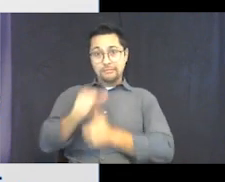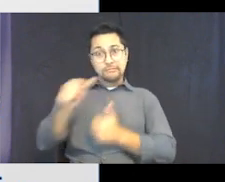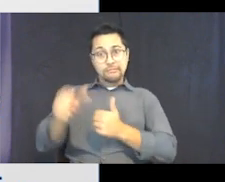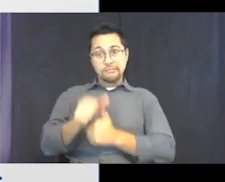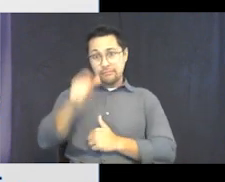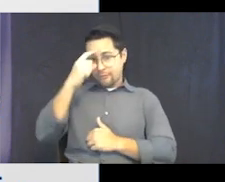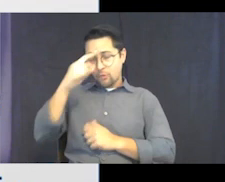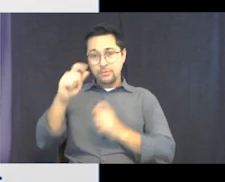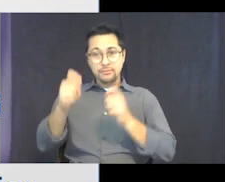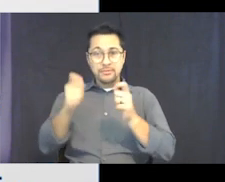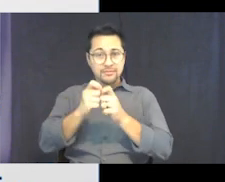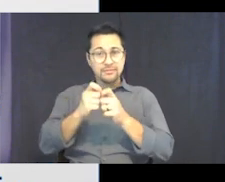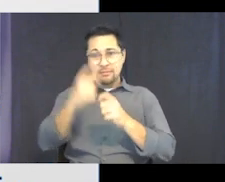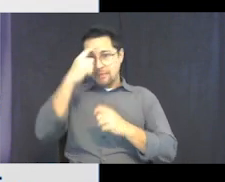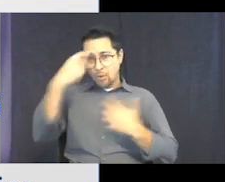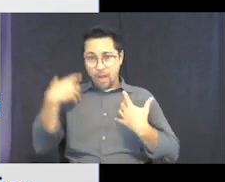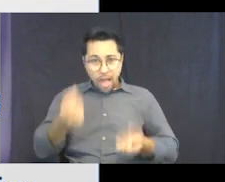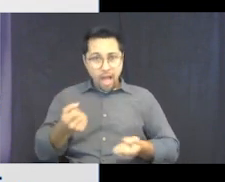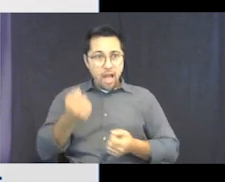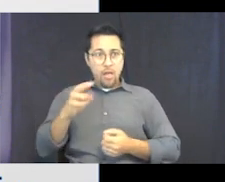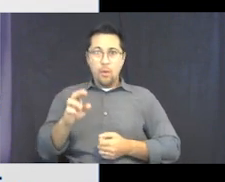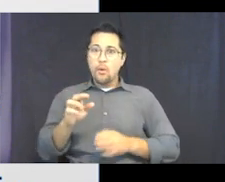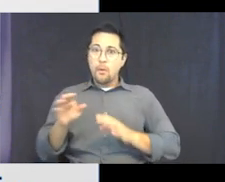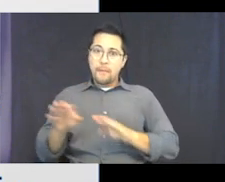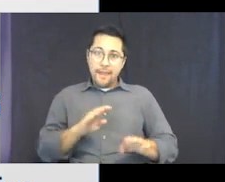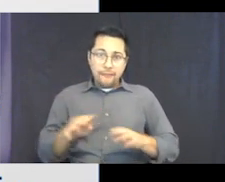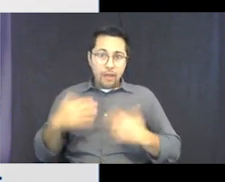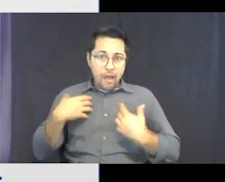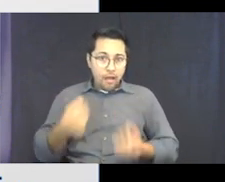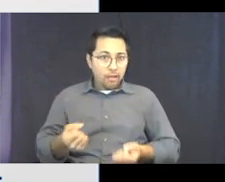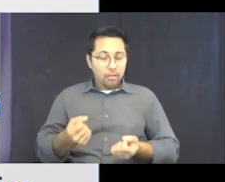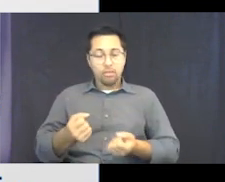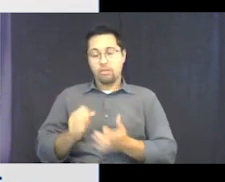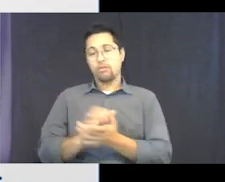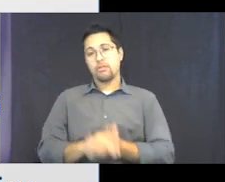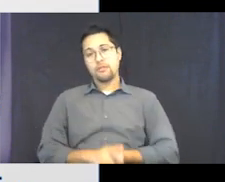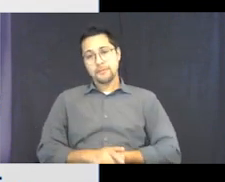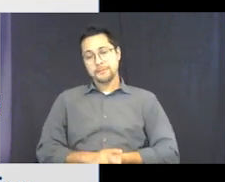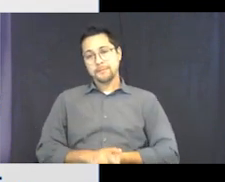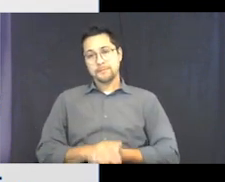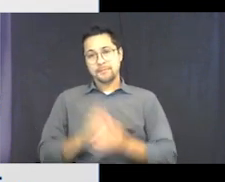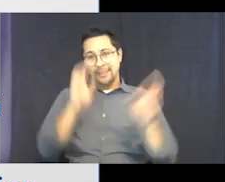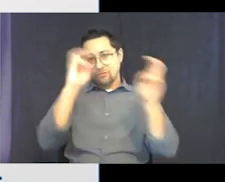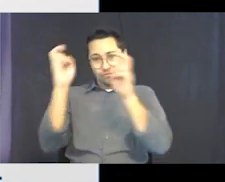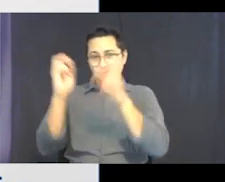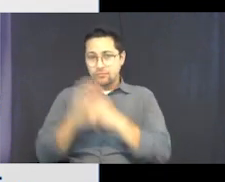health issue or or a substance abuse issue. Next slide.